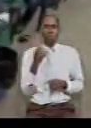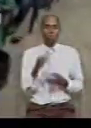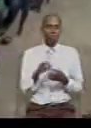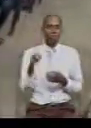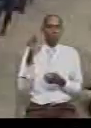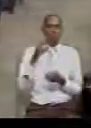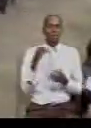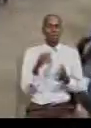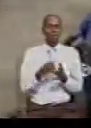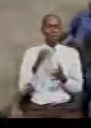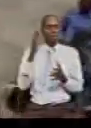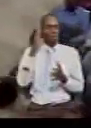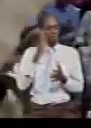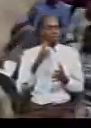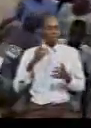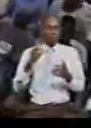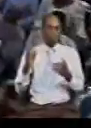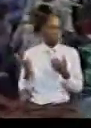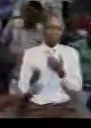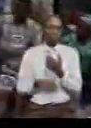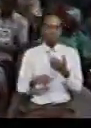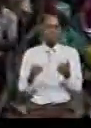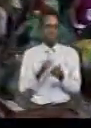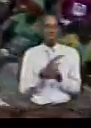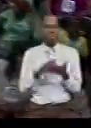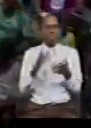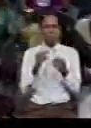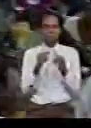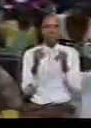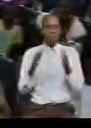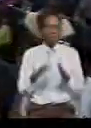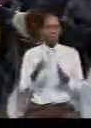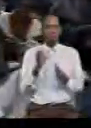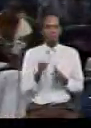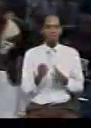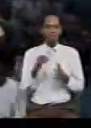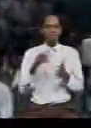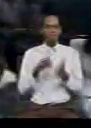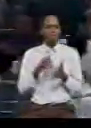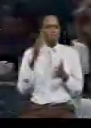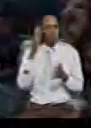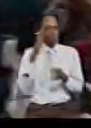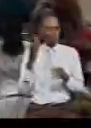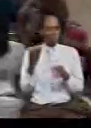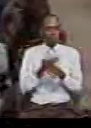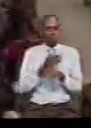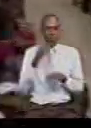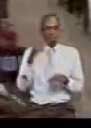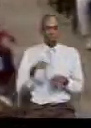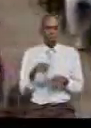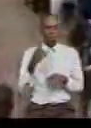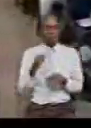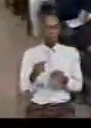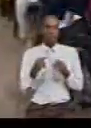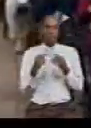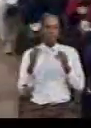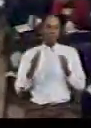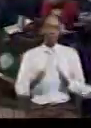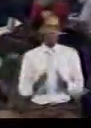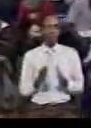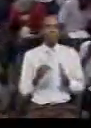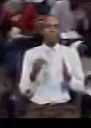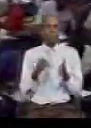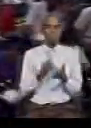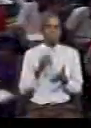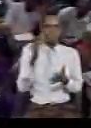will pierce the enemy. It will cut down the enemy. It